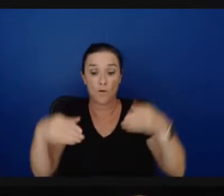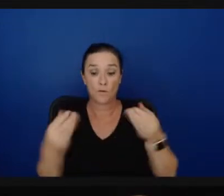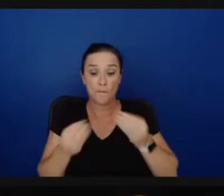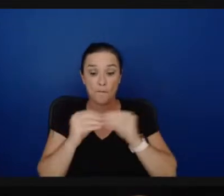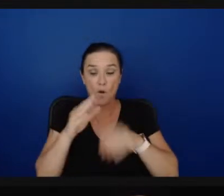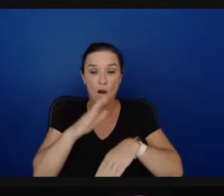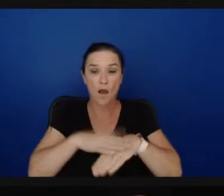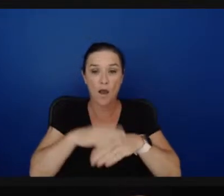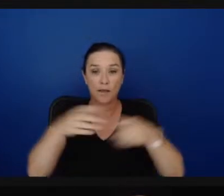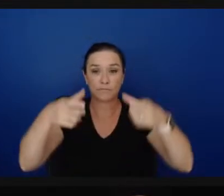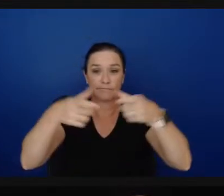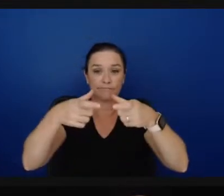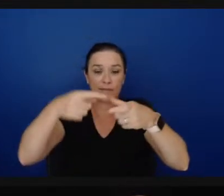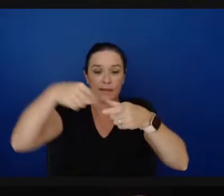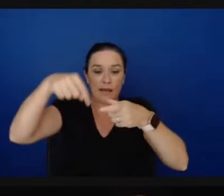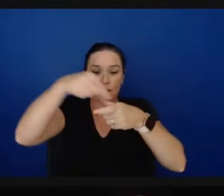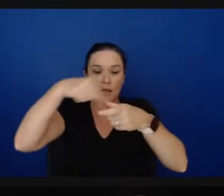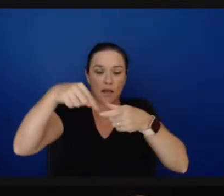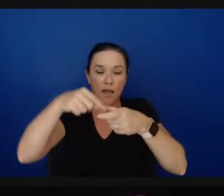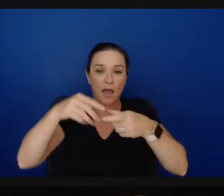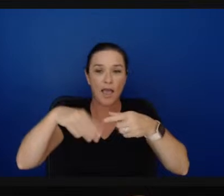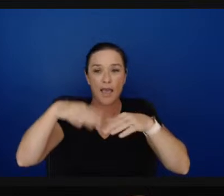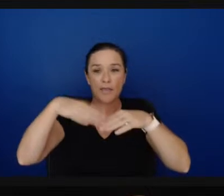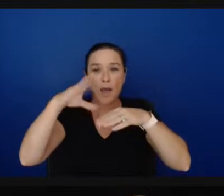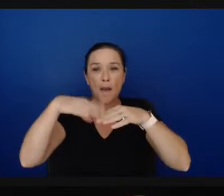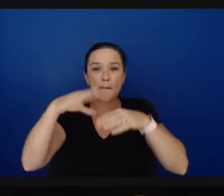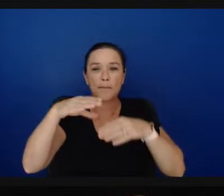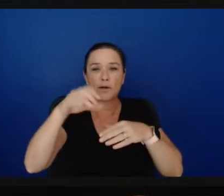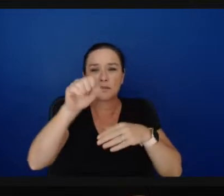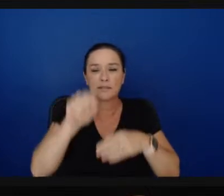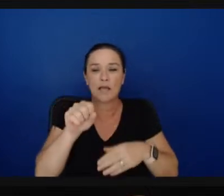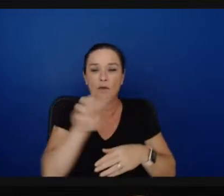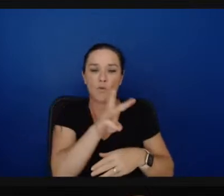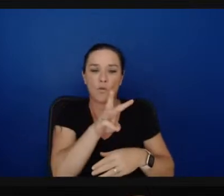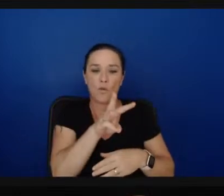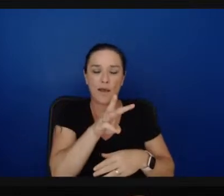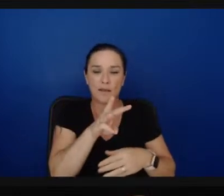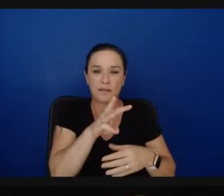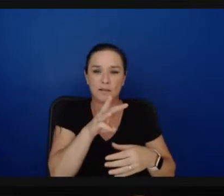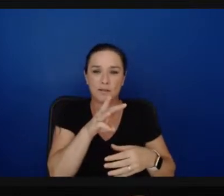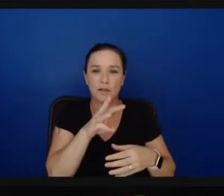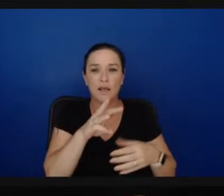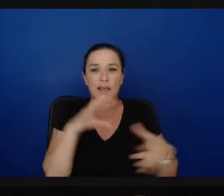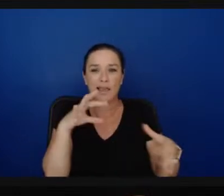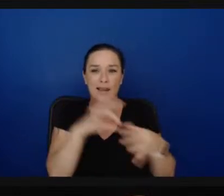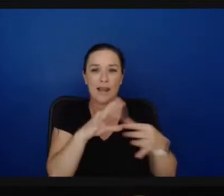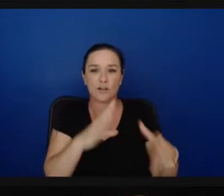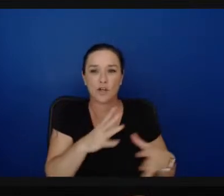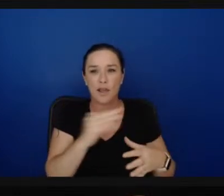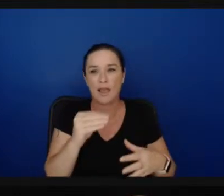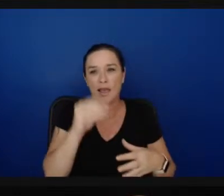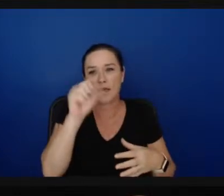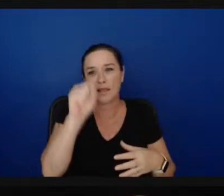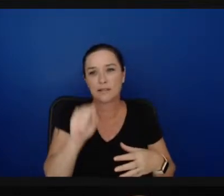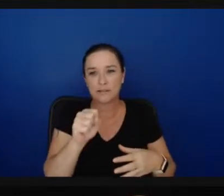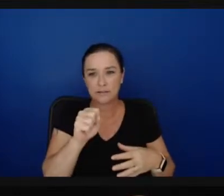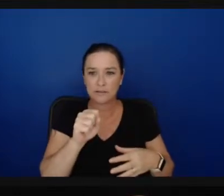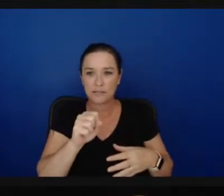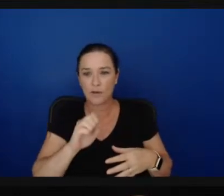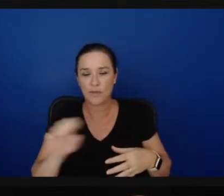caldera in an upper southwest rift connector and upper east rift connector too over here. Right, these are a little bit